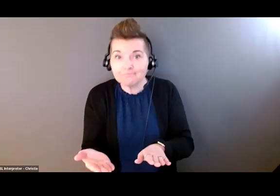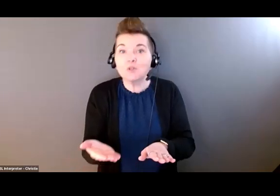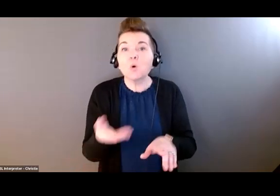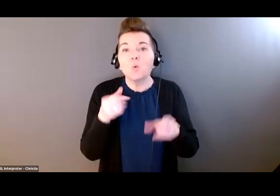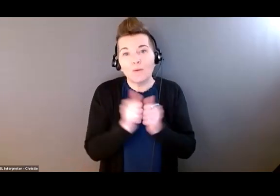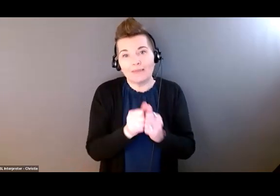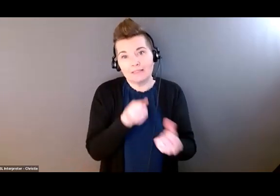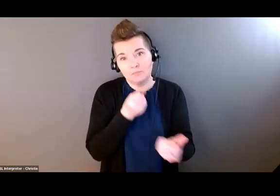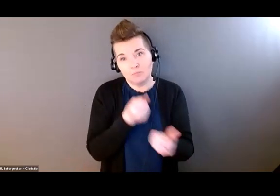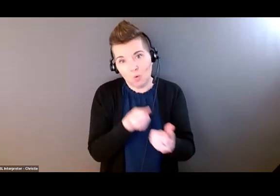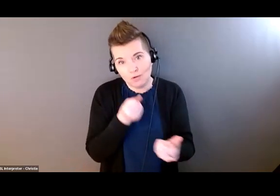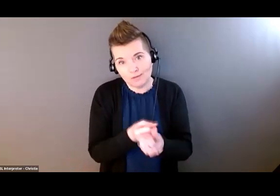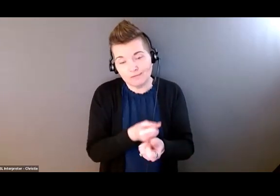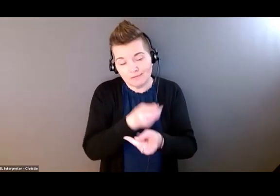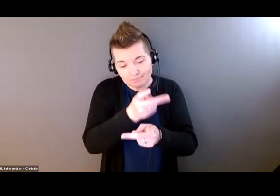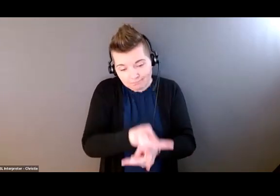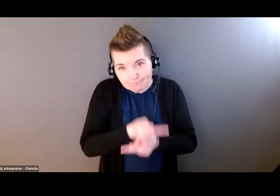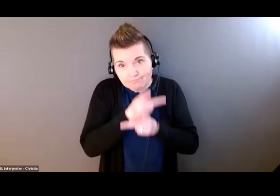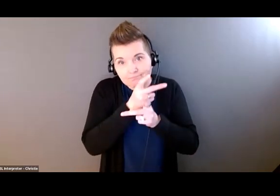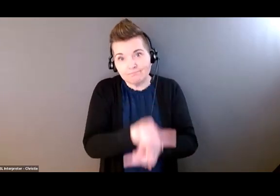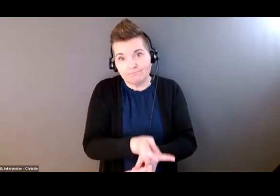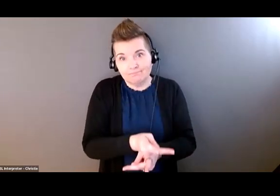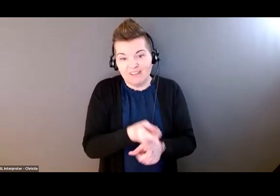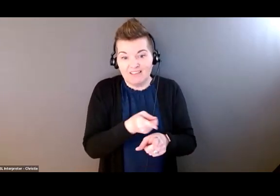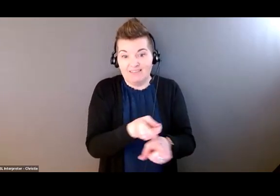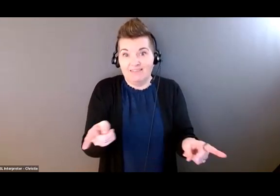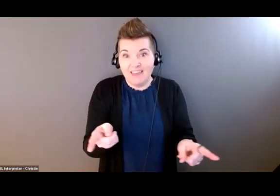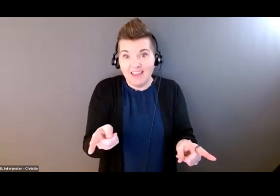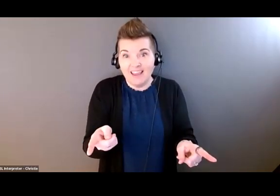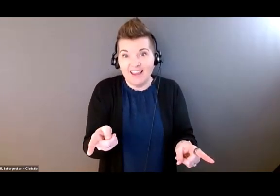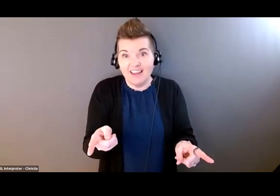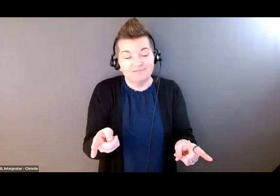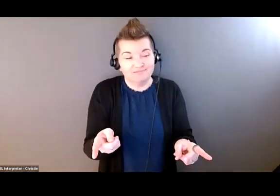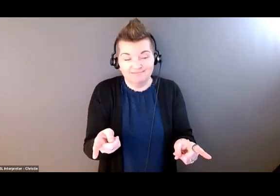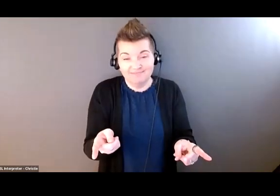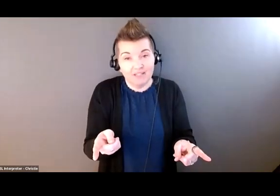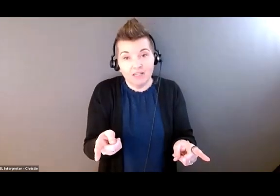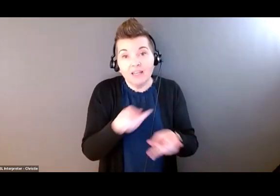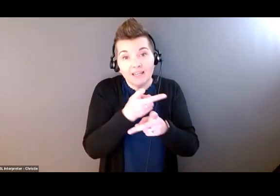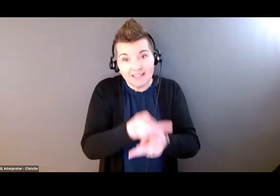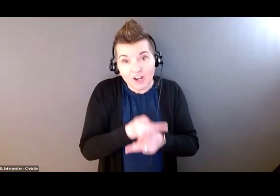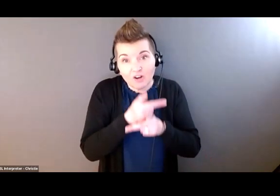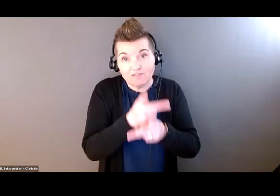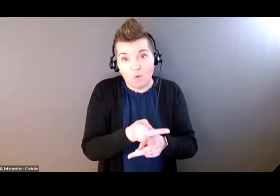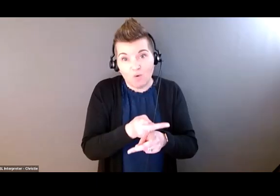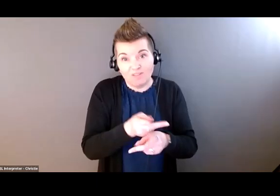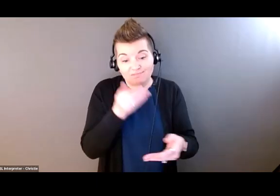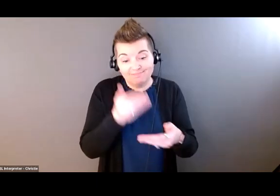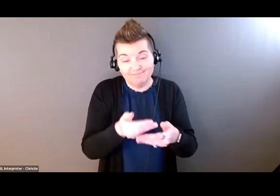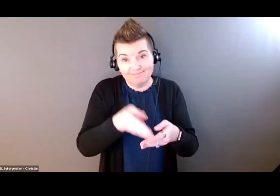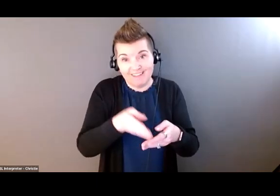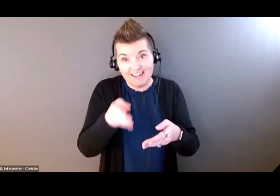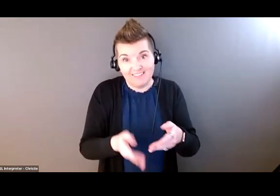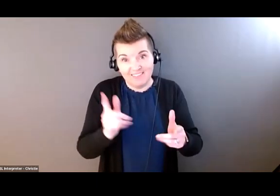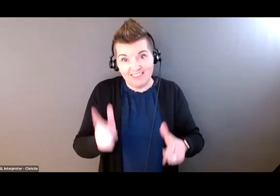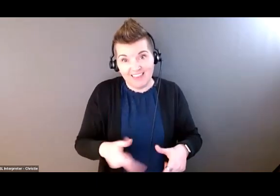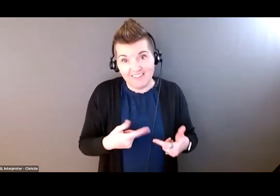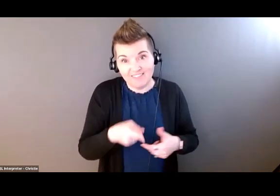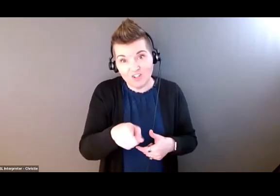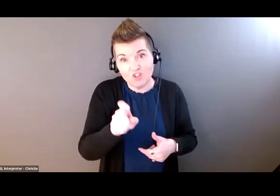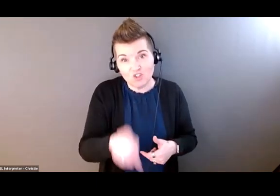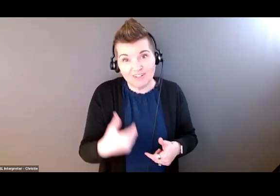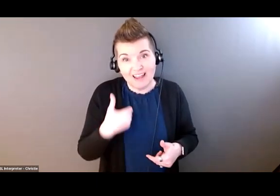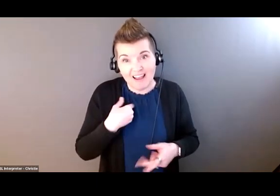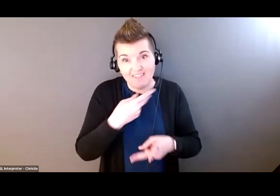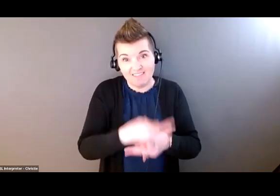people die supported and cared for. Often they are cared for in ways that they actually